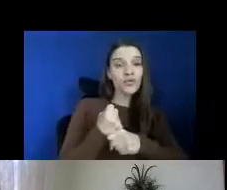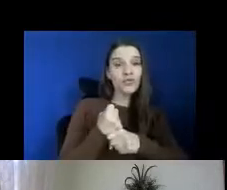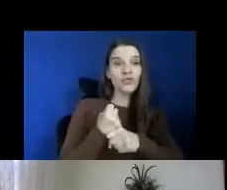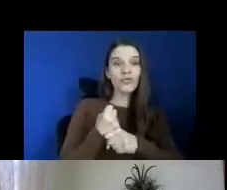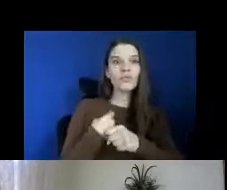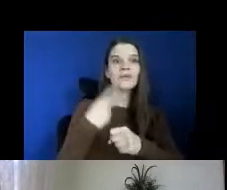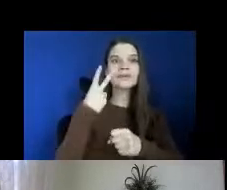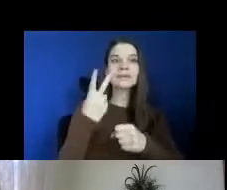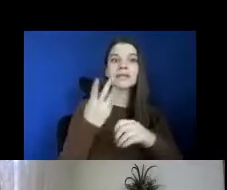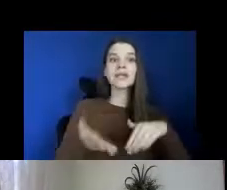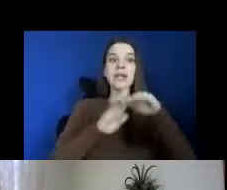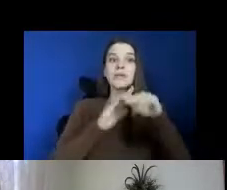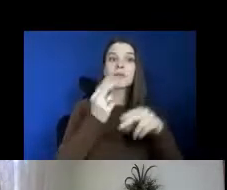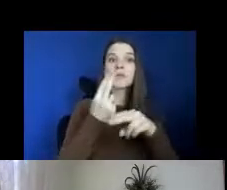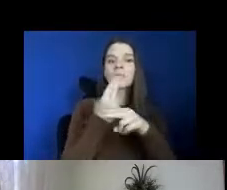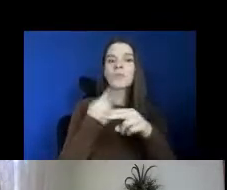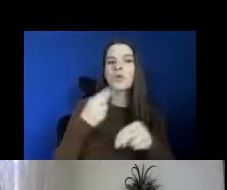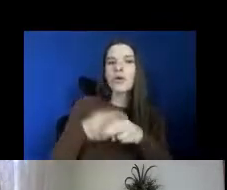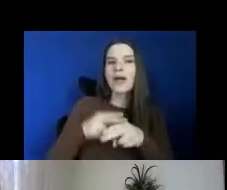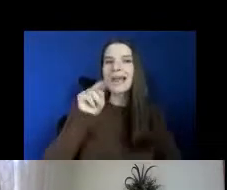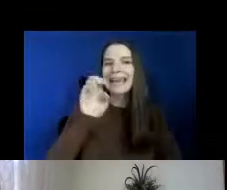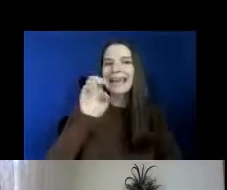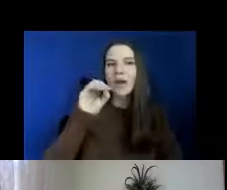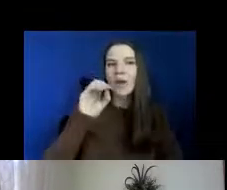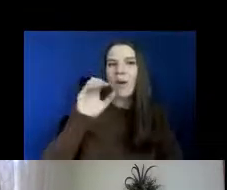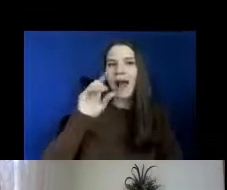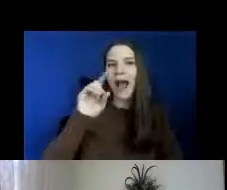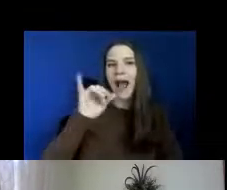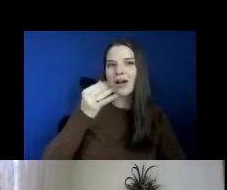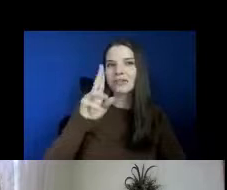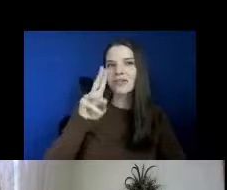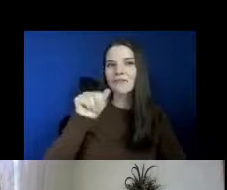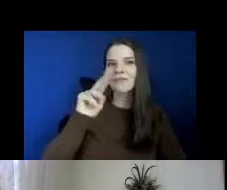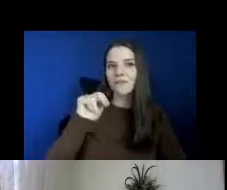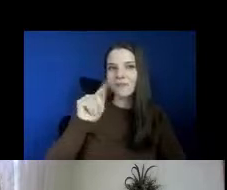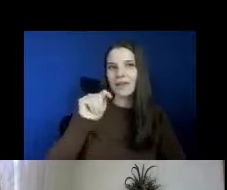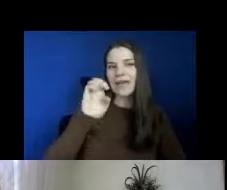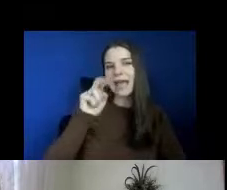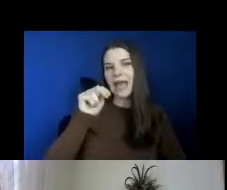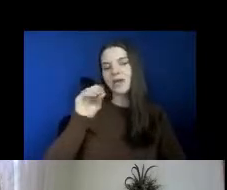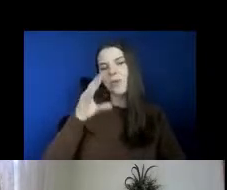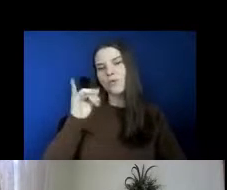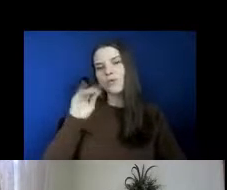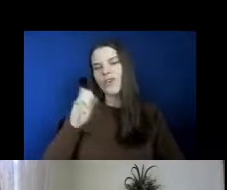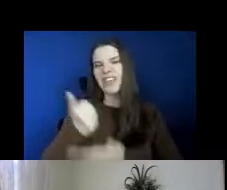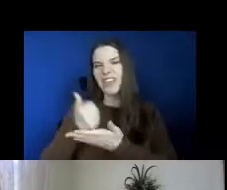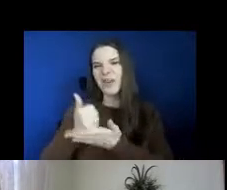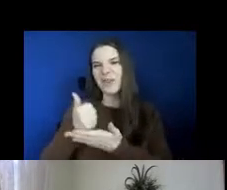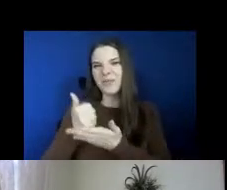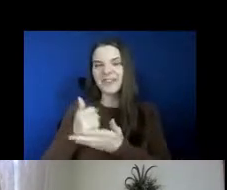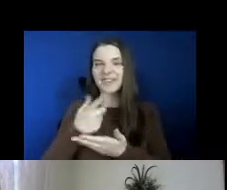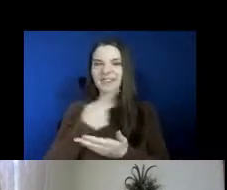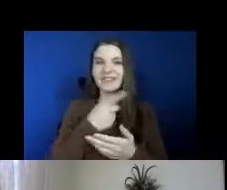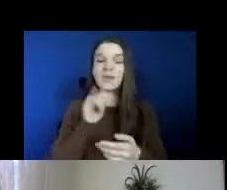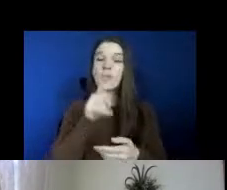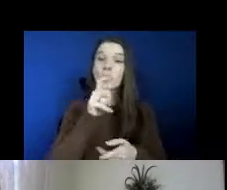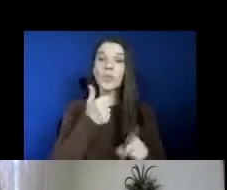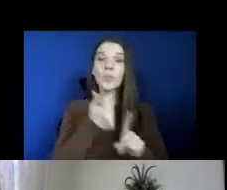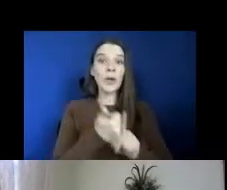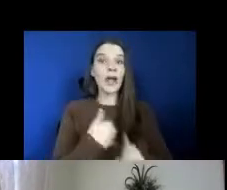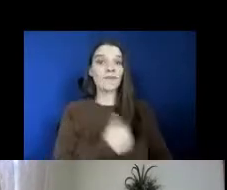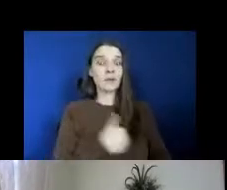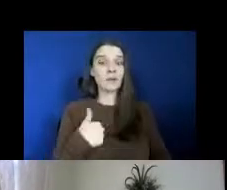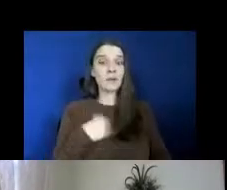the increased use of what's called neoadjuvant endocrine therapy. So for patients that have breast cancer and